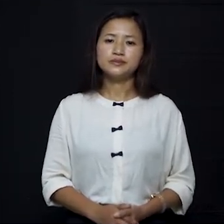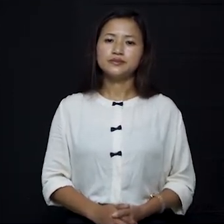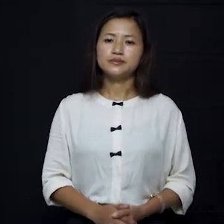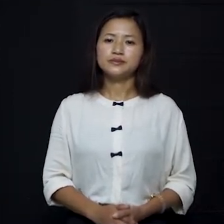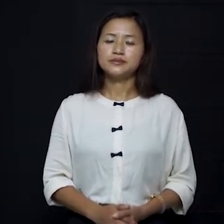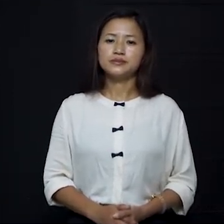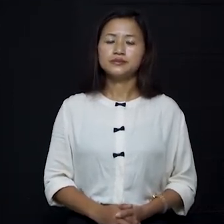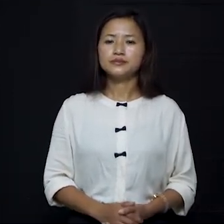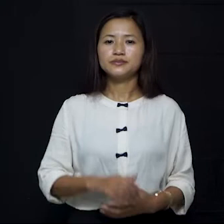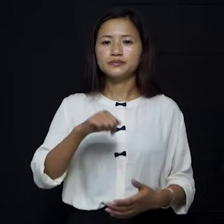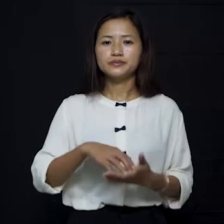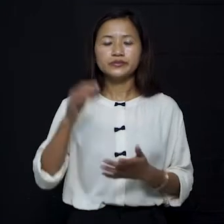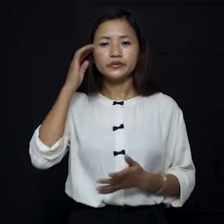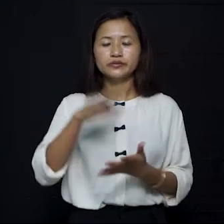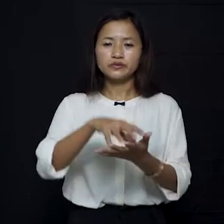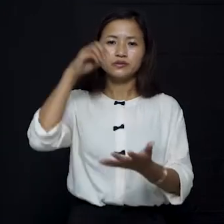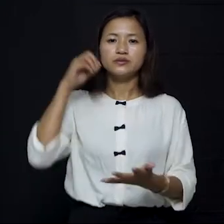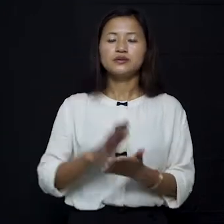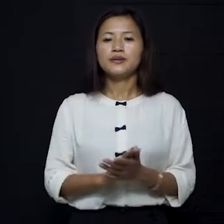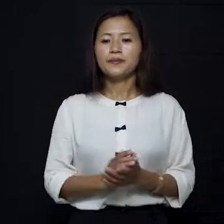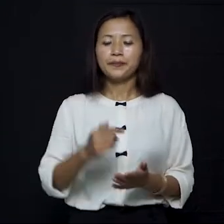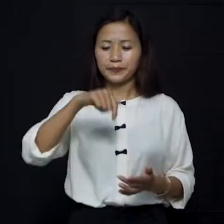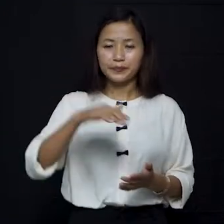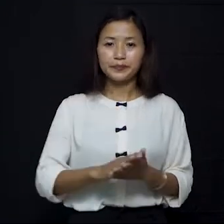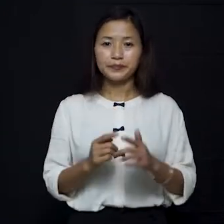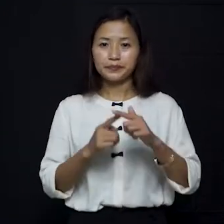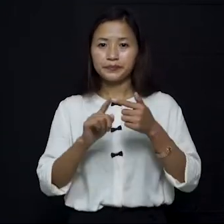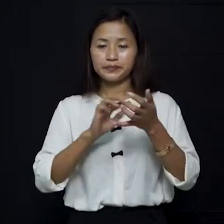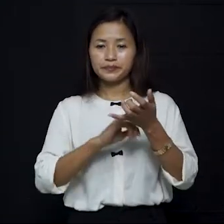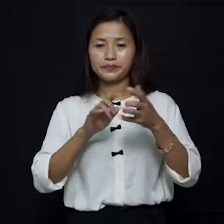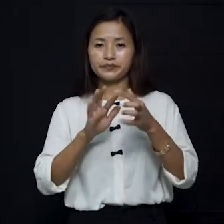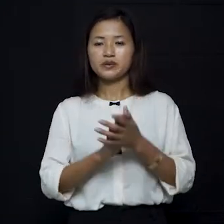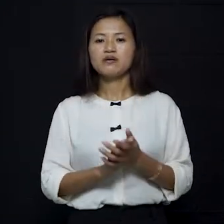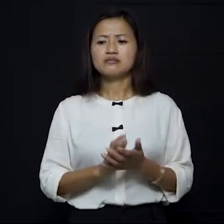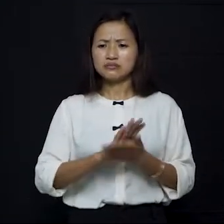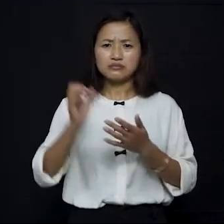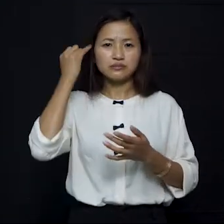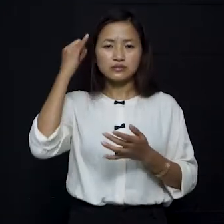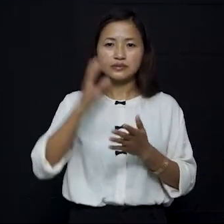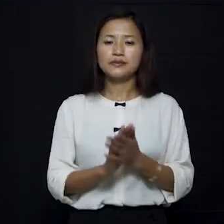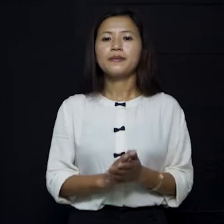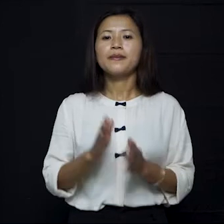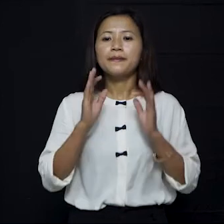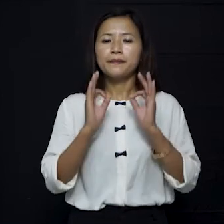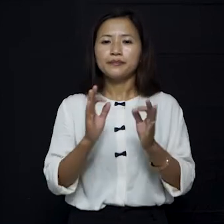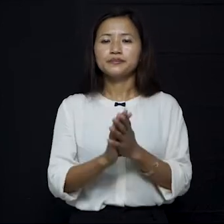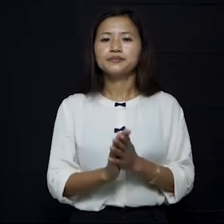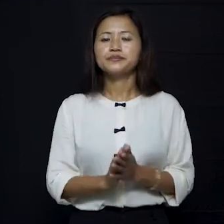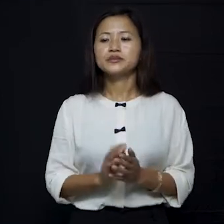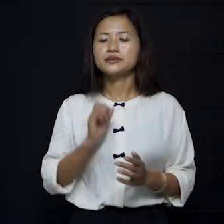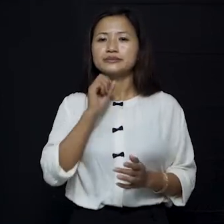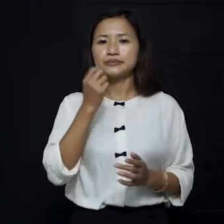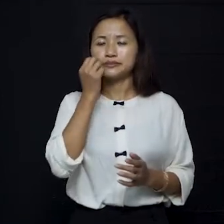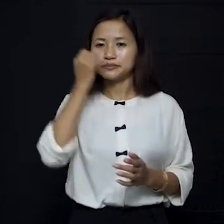So by now, since you have already learned present tense, by now you must be having a rough idea of how it would go. Perfect is always Mr. H, and